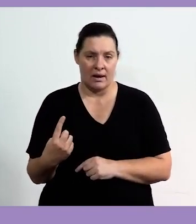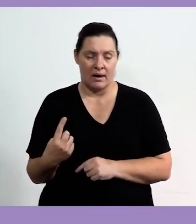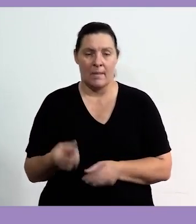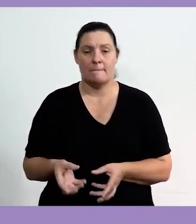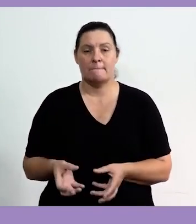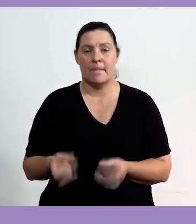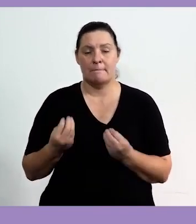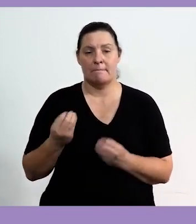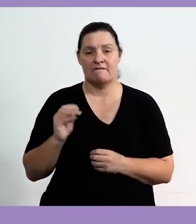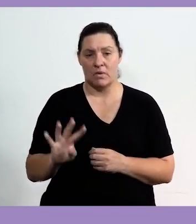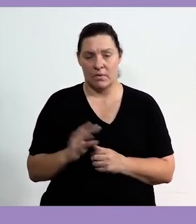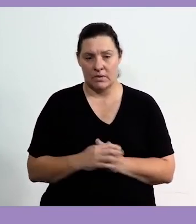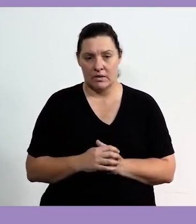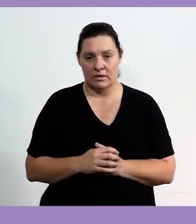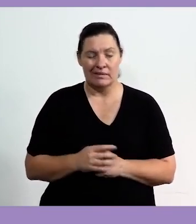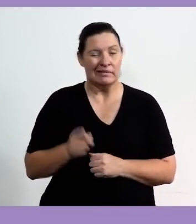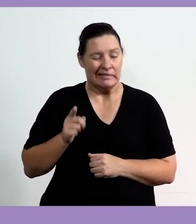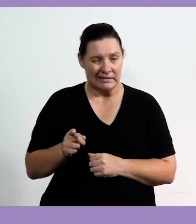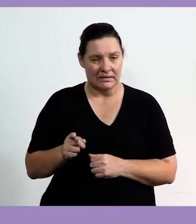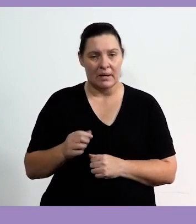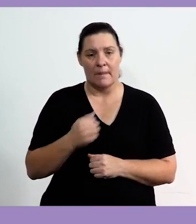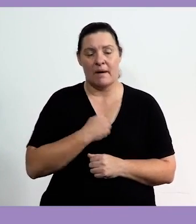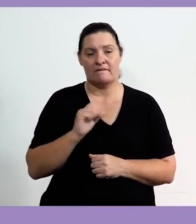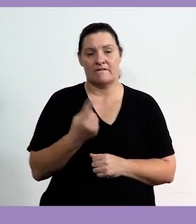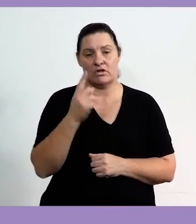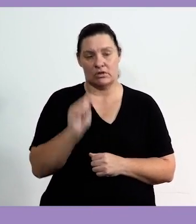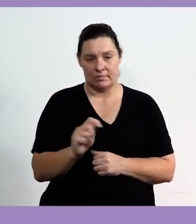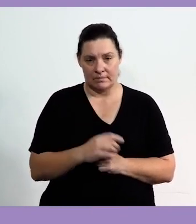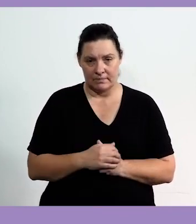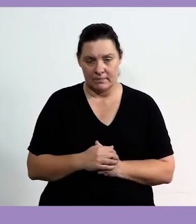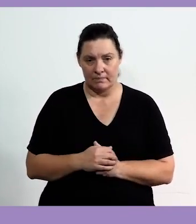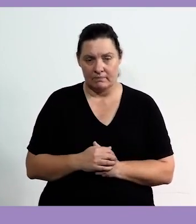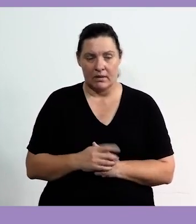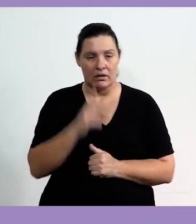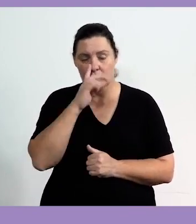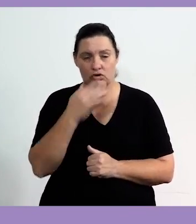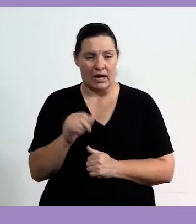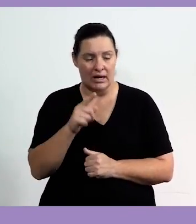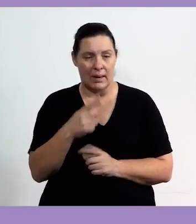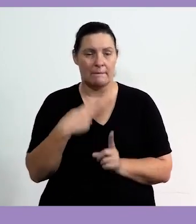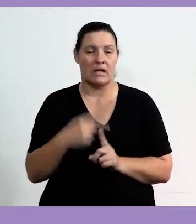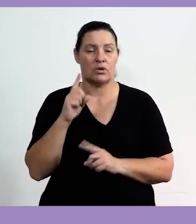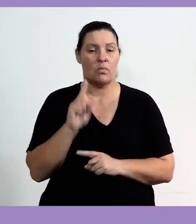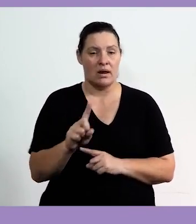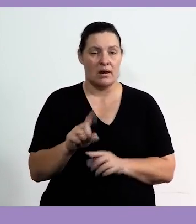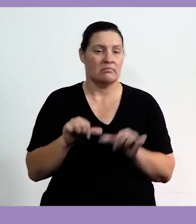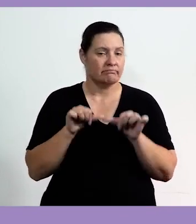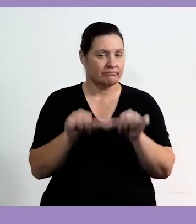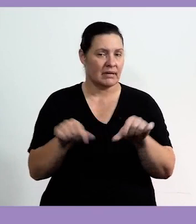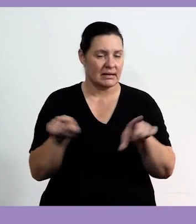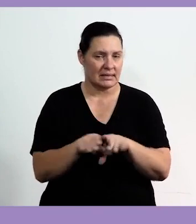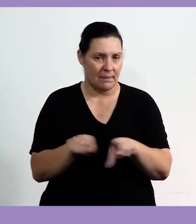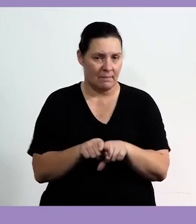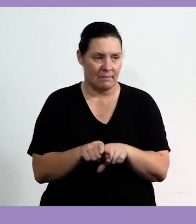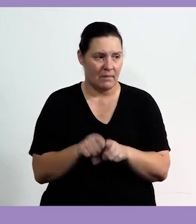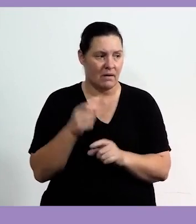1 will give me 4. And that is my first term. Let's check if this plus 1 stays